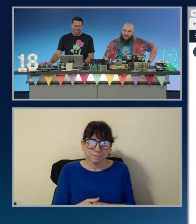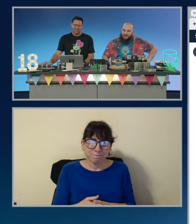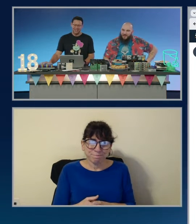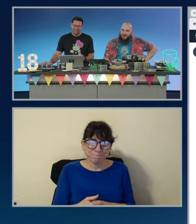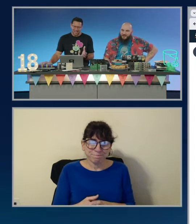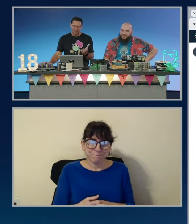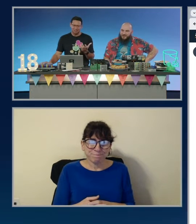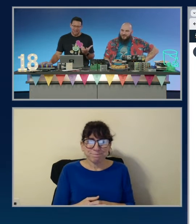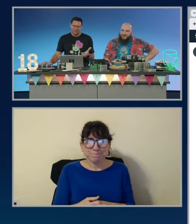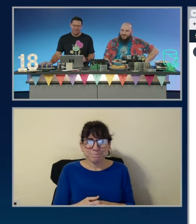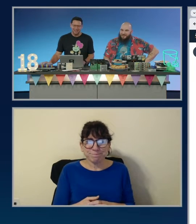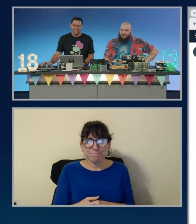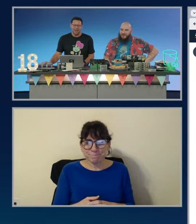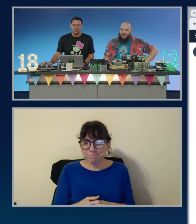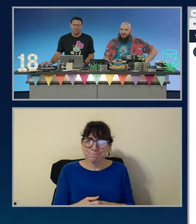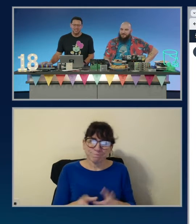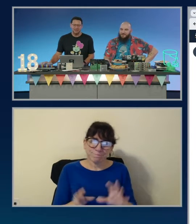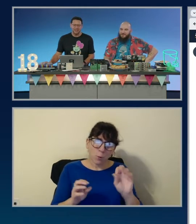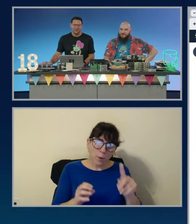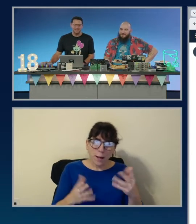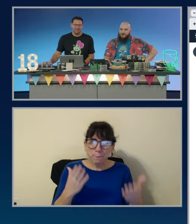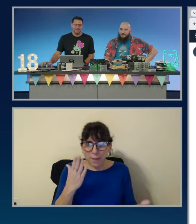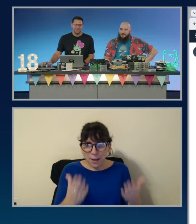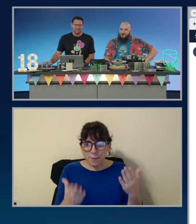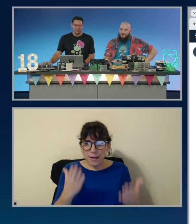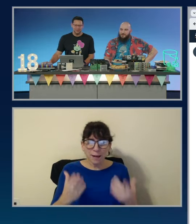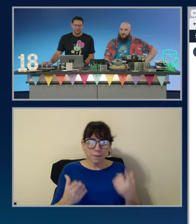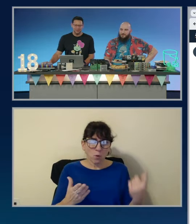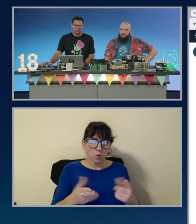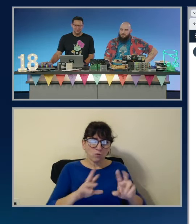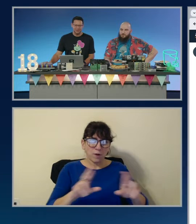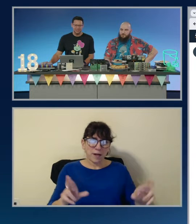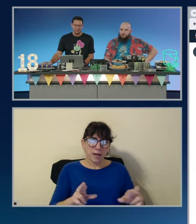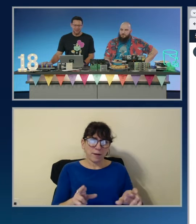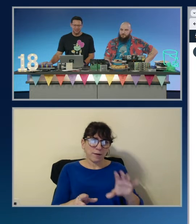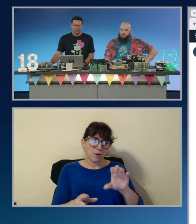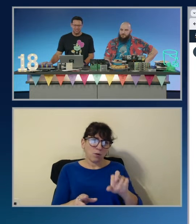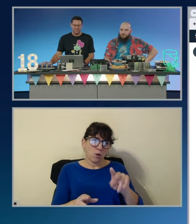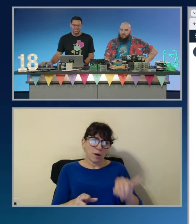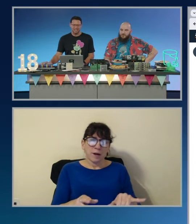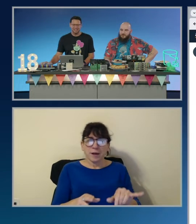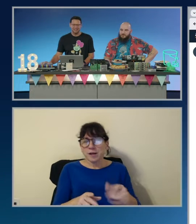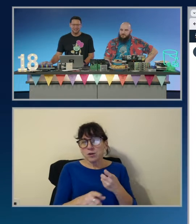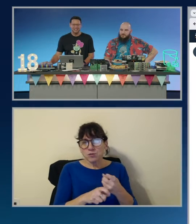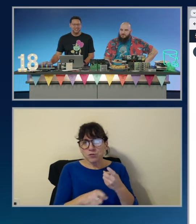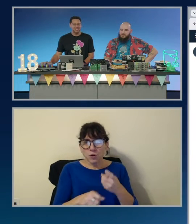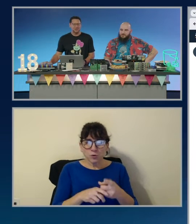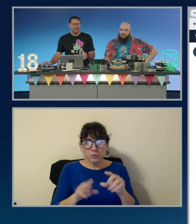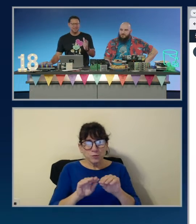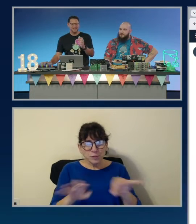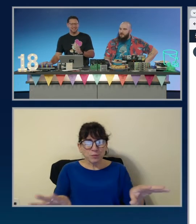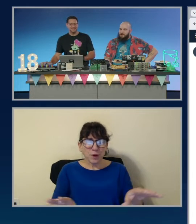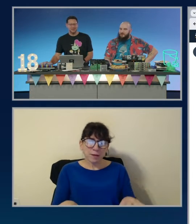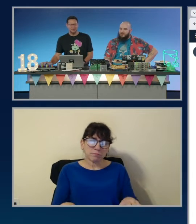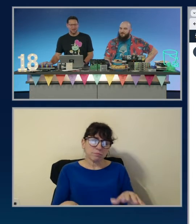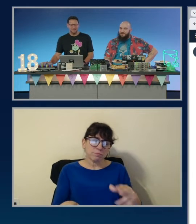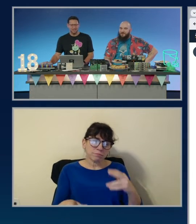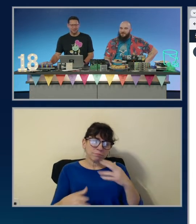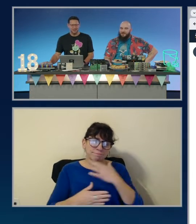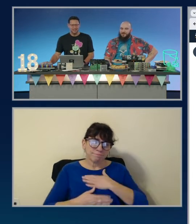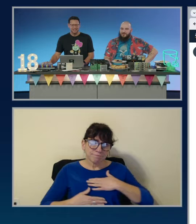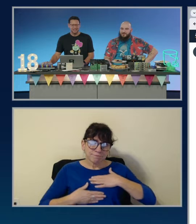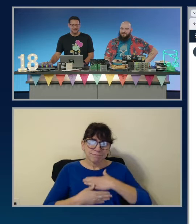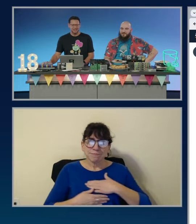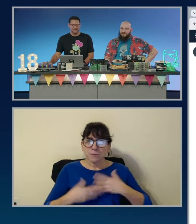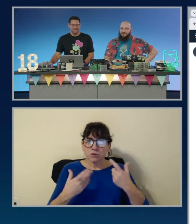Okay. Okay, maybe. It's- I'm yeah. always ready with a corny quip or two to spread a little cheer. Just try me and see what pops